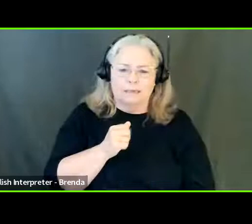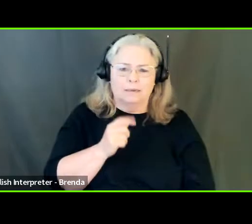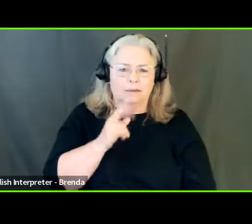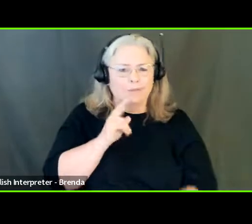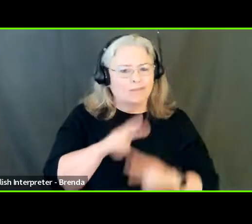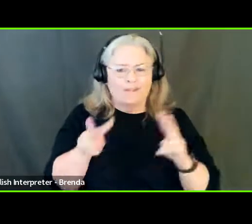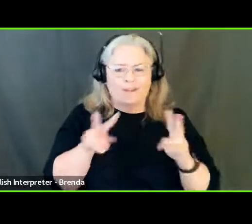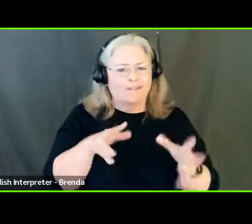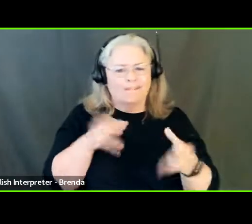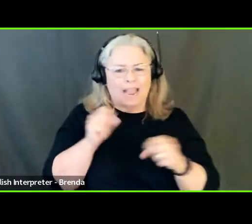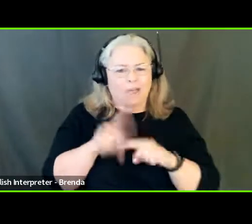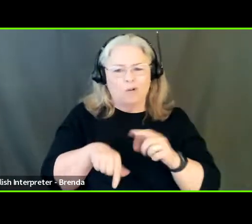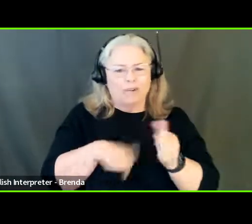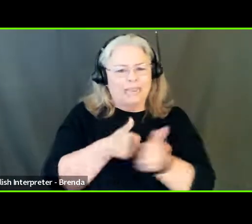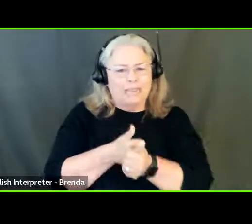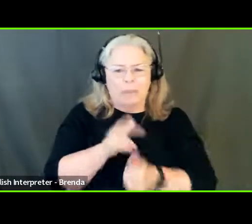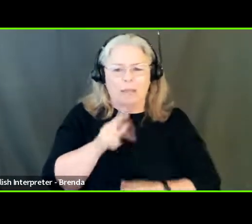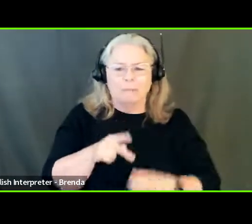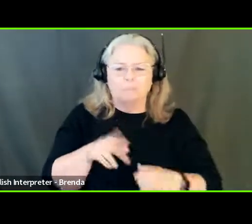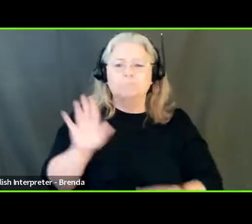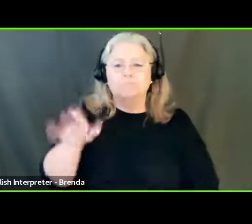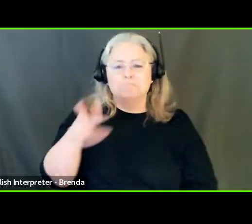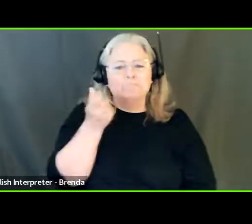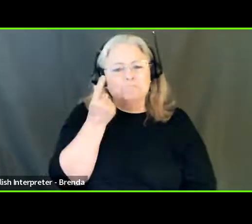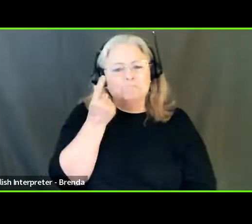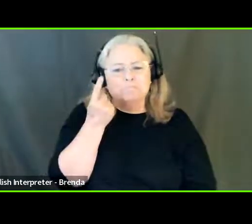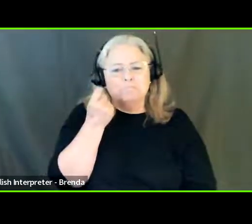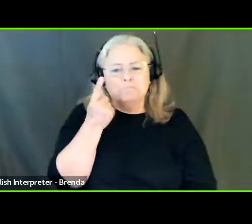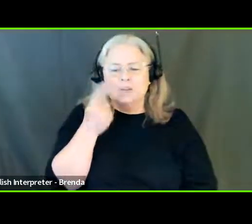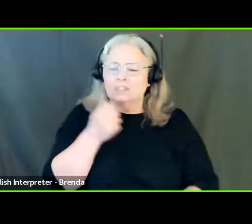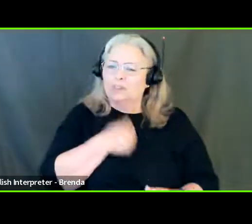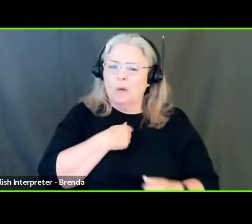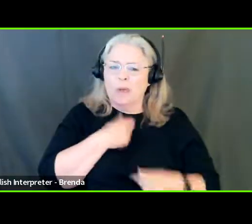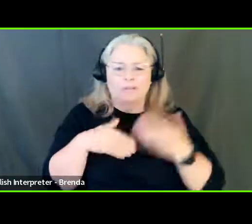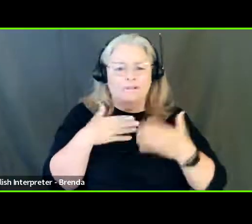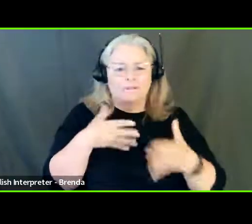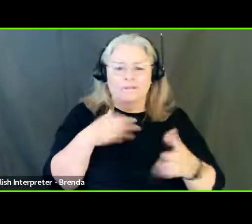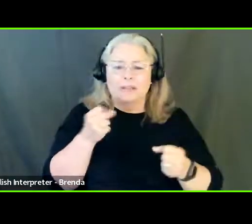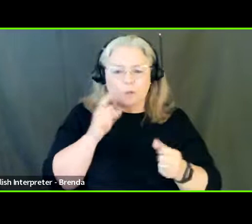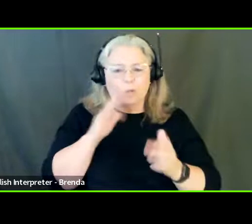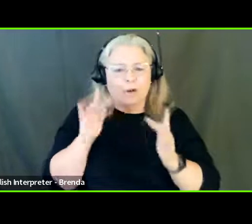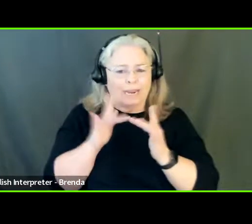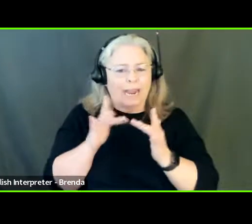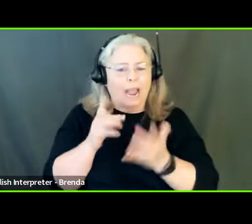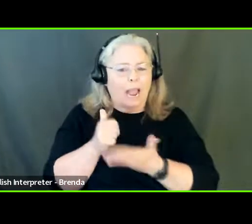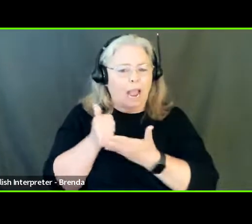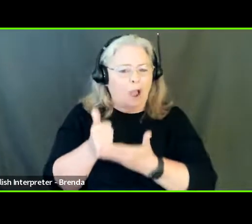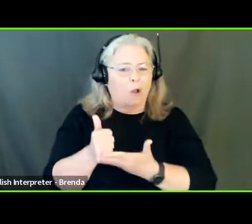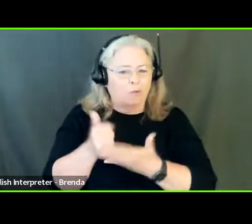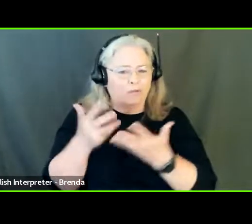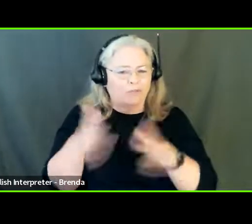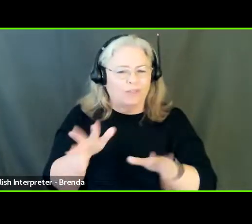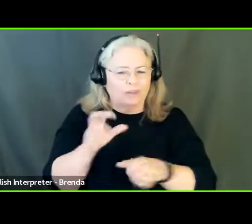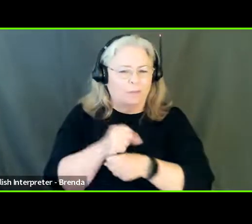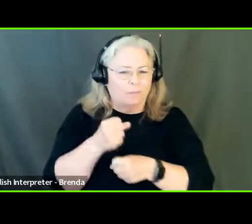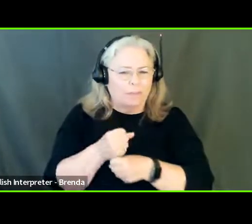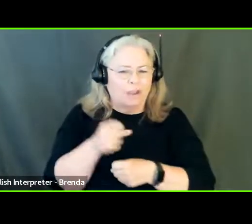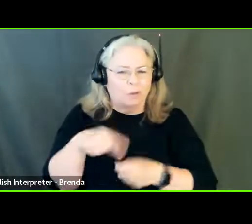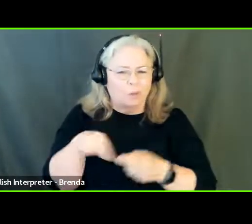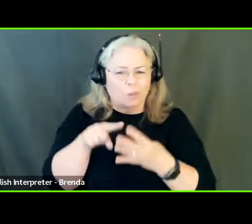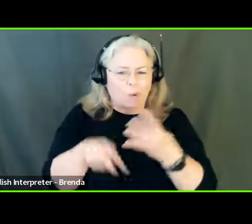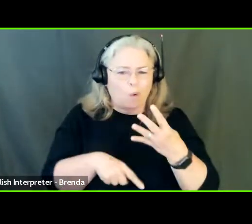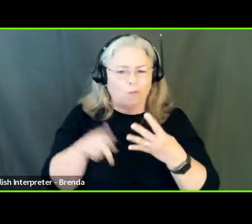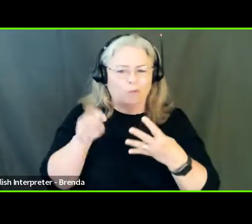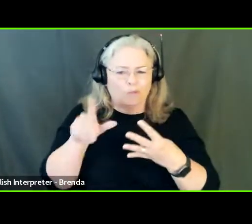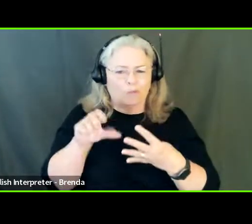fast and I couldn't keep up. We understand. We're sorry we had to go so quick, but we're going to reach out to you so we can help you finish making those tools, okay?